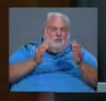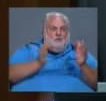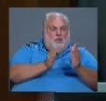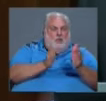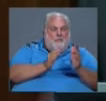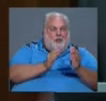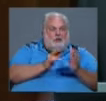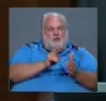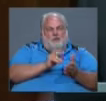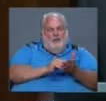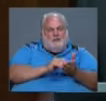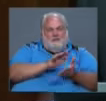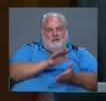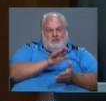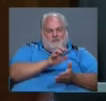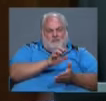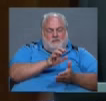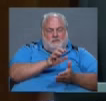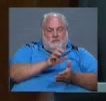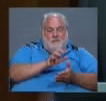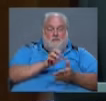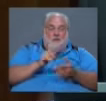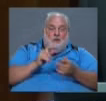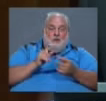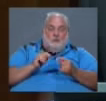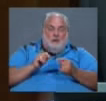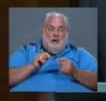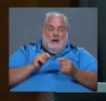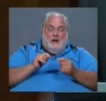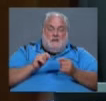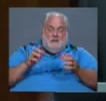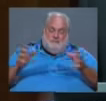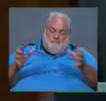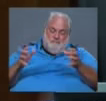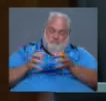cost you $25,000. And what we try to do is package it,